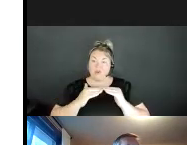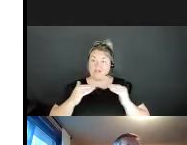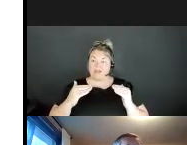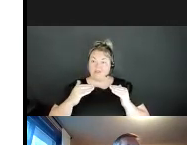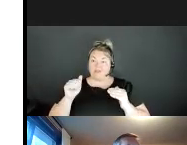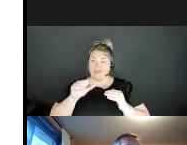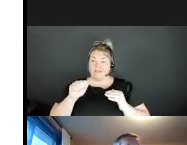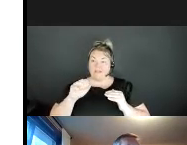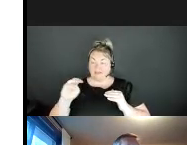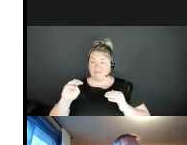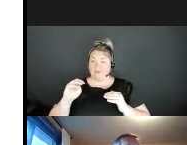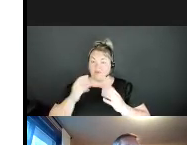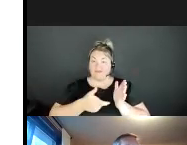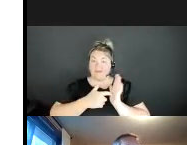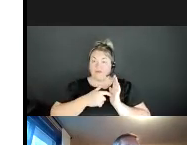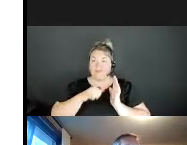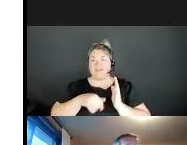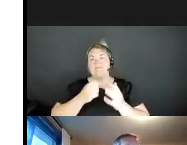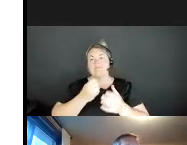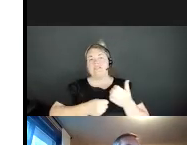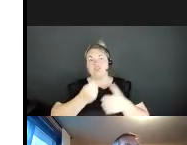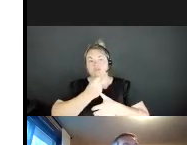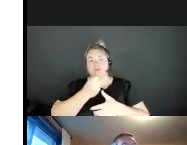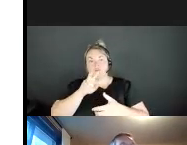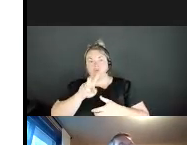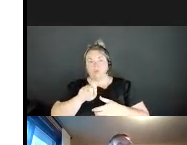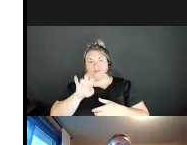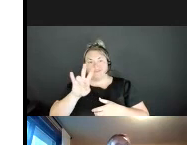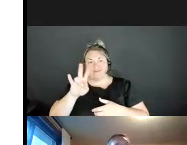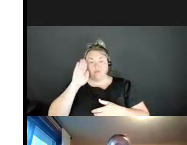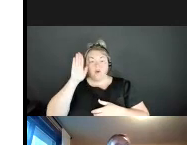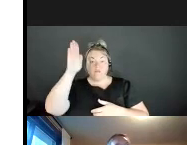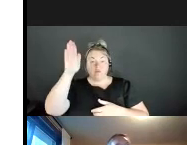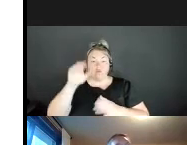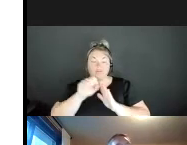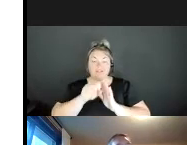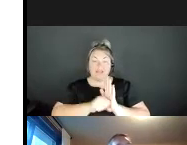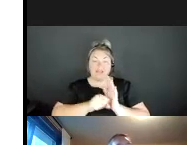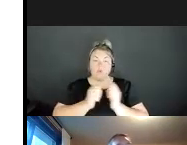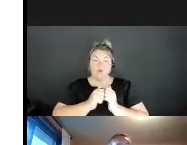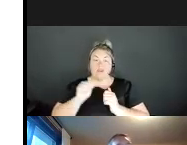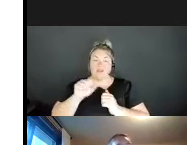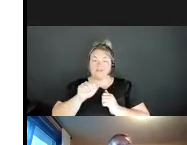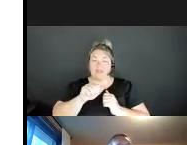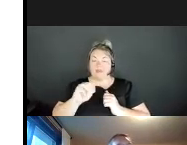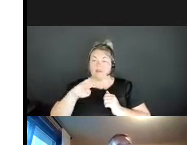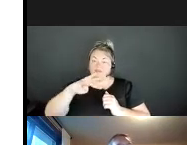And again, this one is positioned to be level 2.7 in future state when the ASAM 4th edition comes